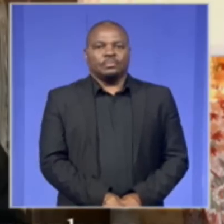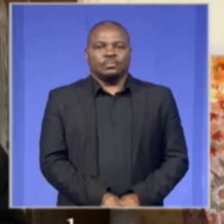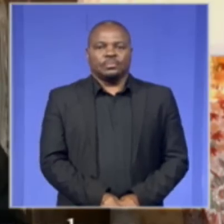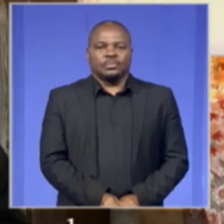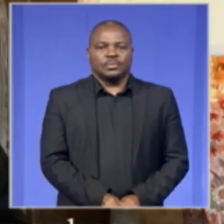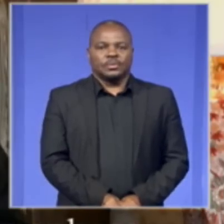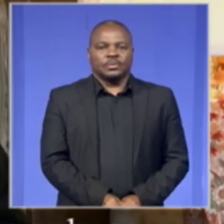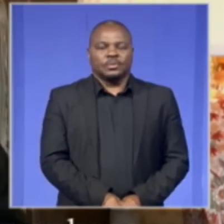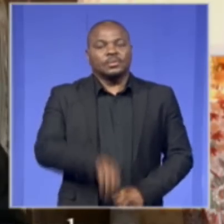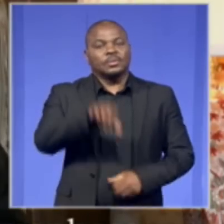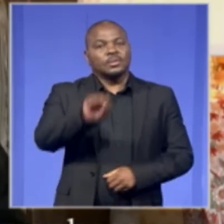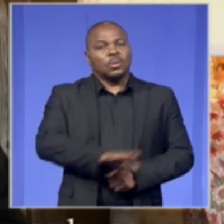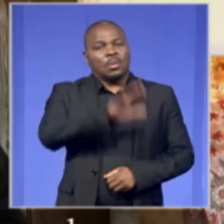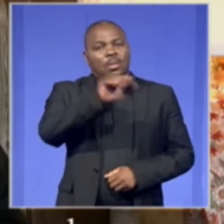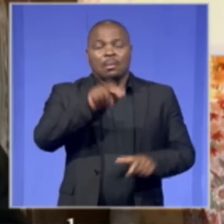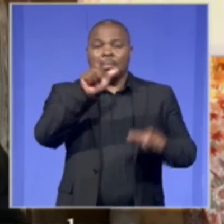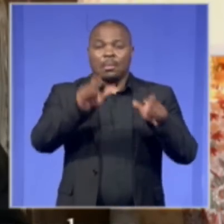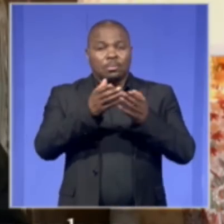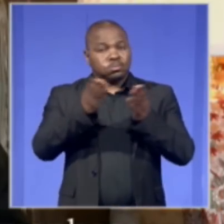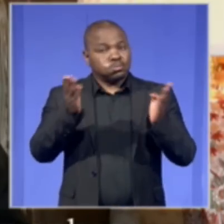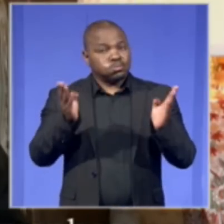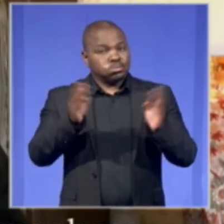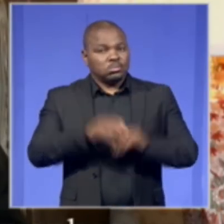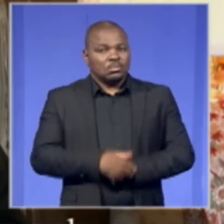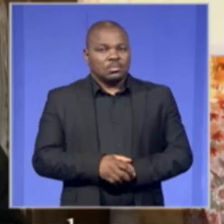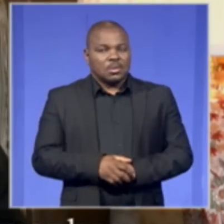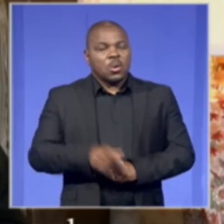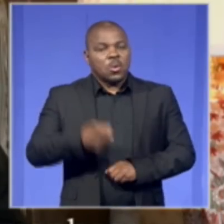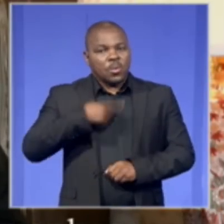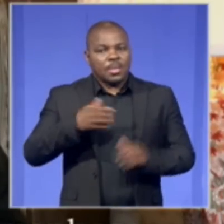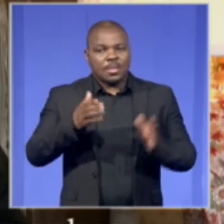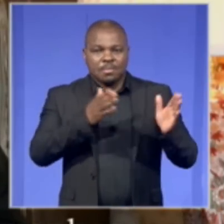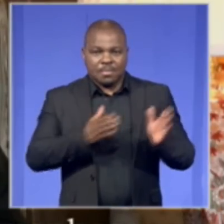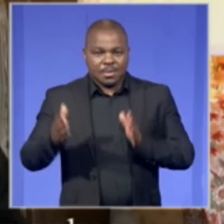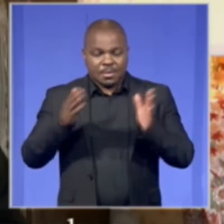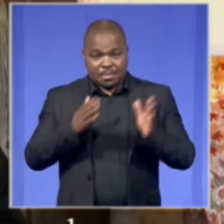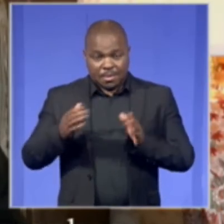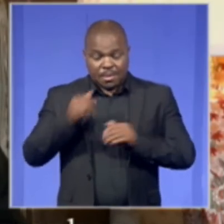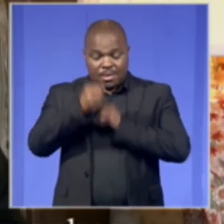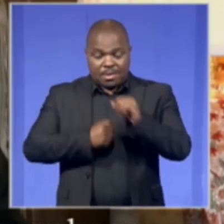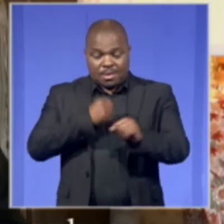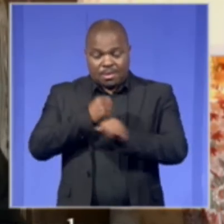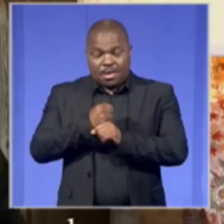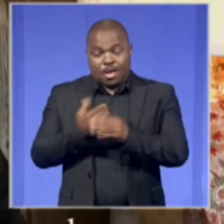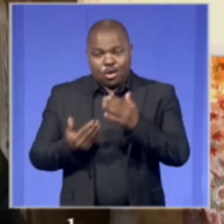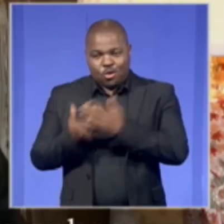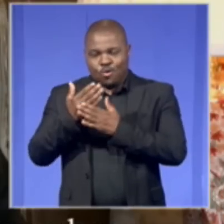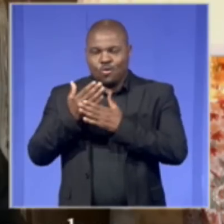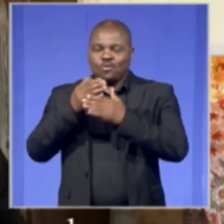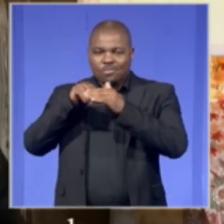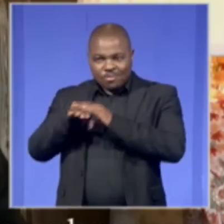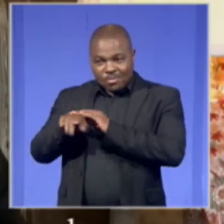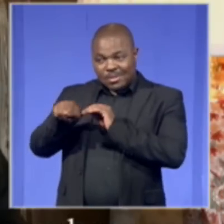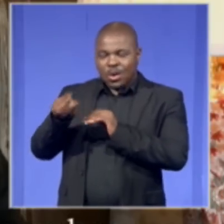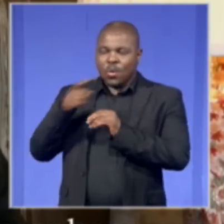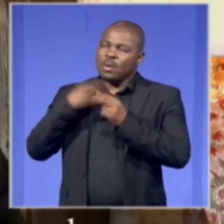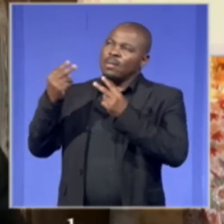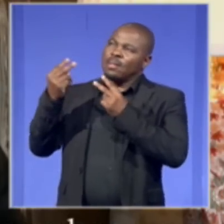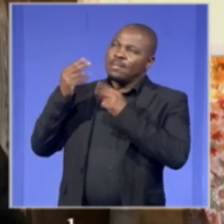My fellow South Africans, as we prepare to enter the new year, we look back on